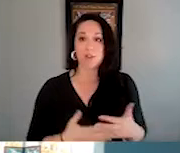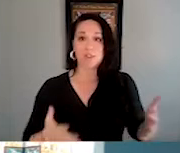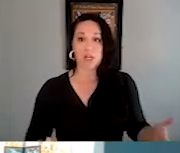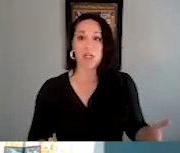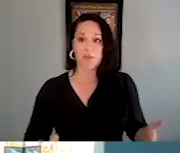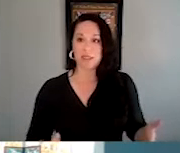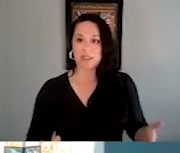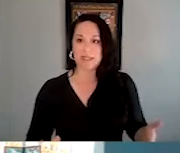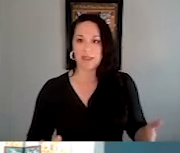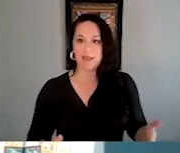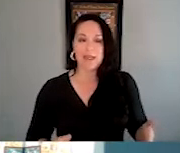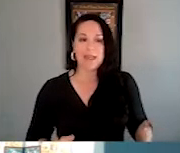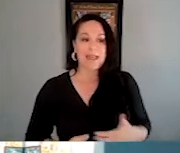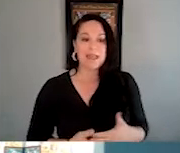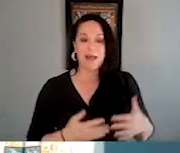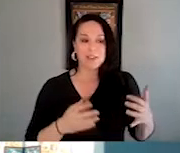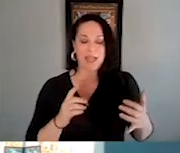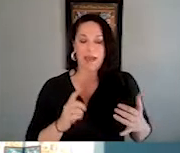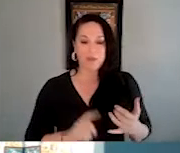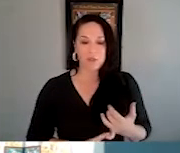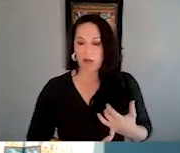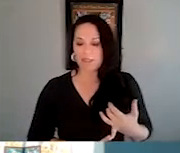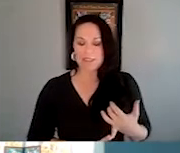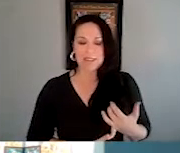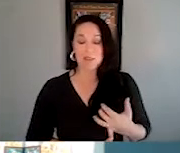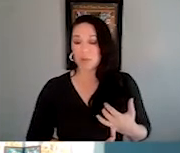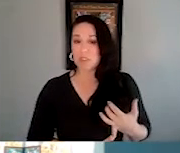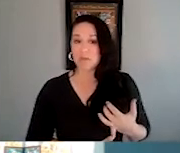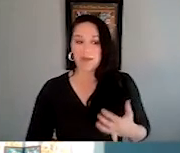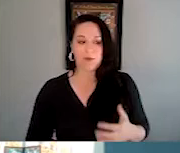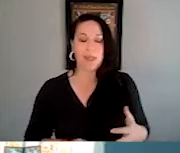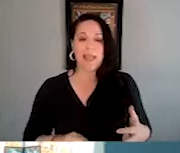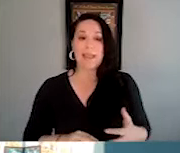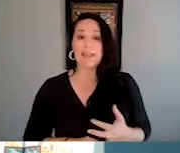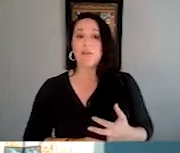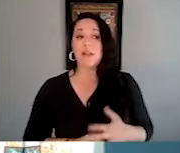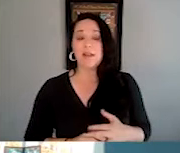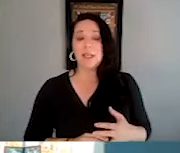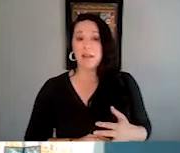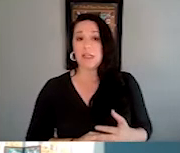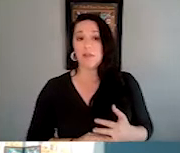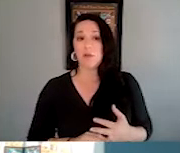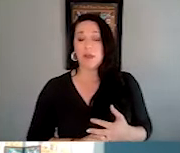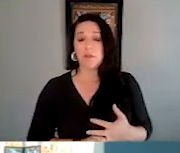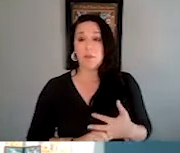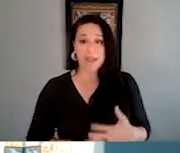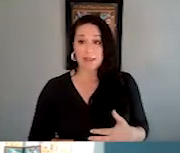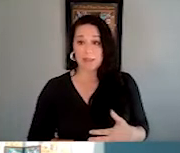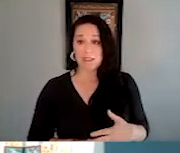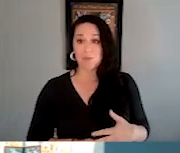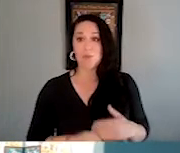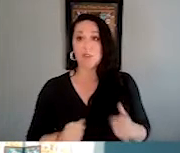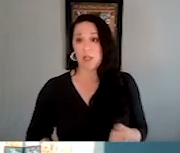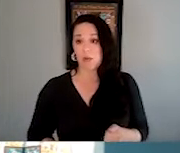these partnerships and started uncovering this data. And it allowed us to have new policies at the school system level. And it even allowed us to intervene at a local level with